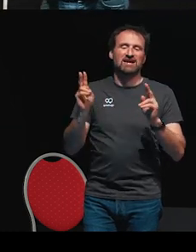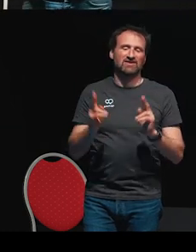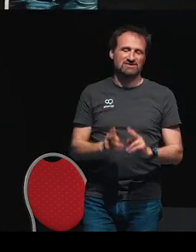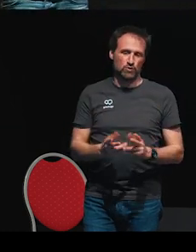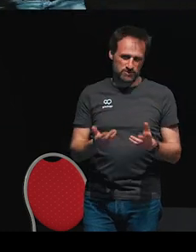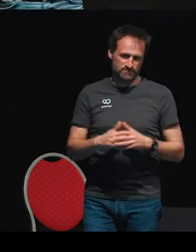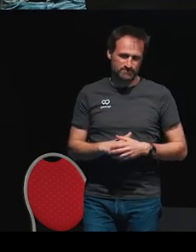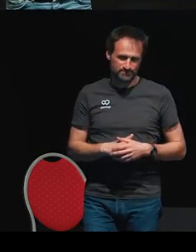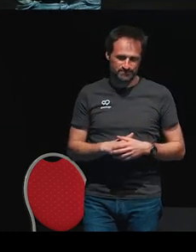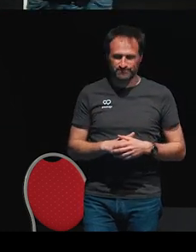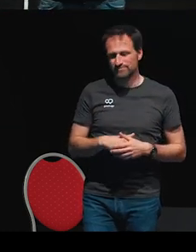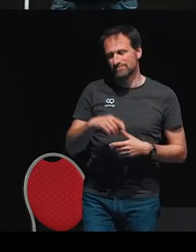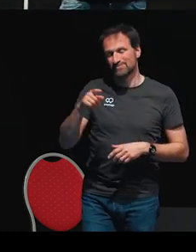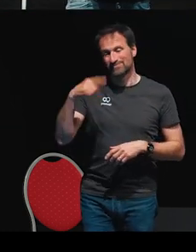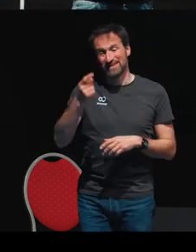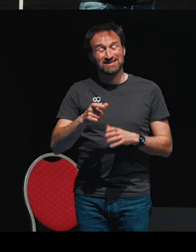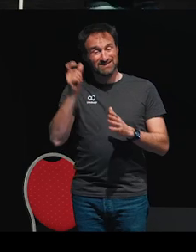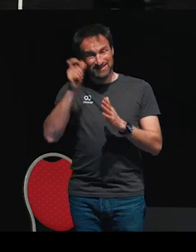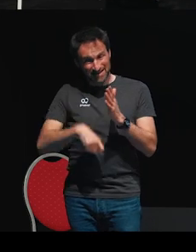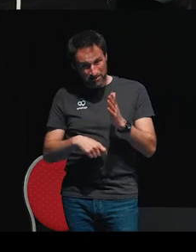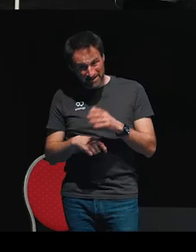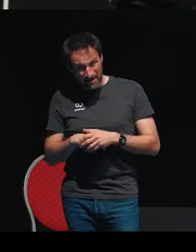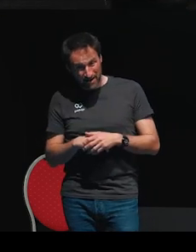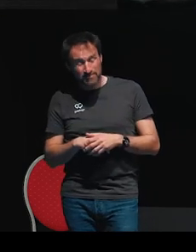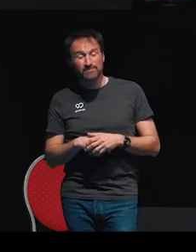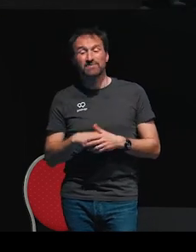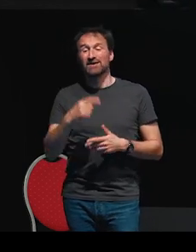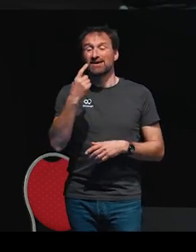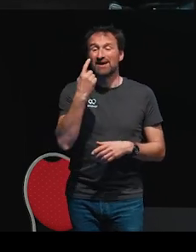Next question, next chapter is one direction for data.